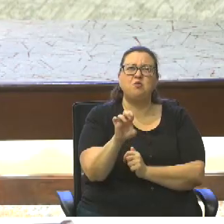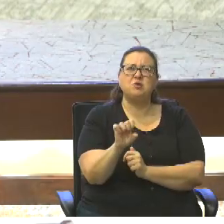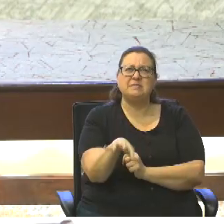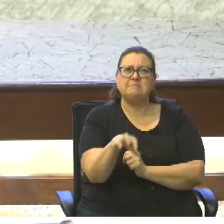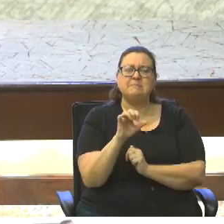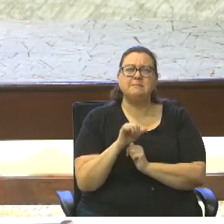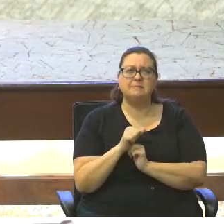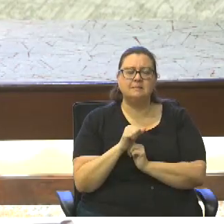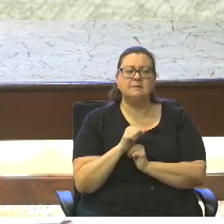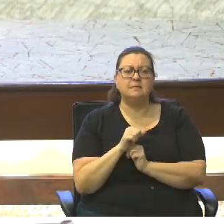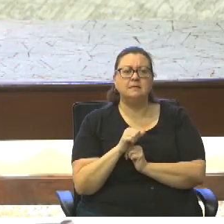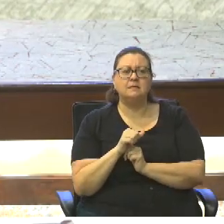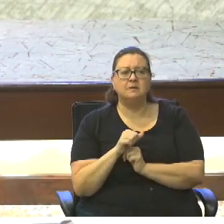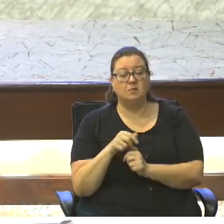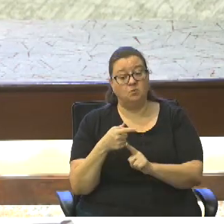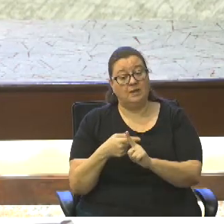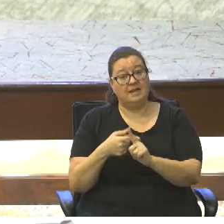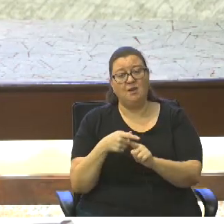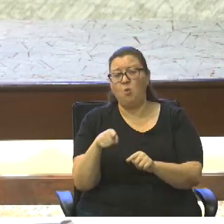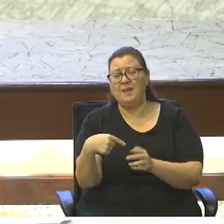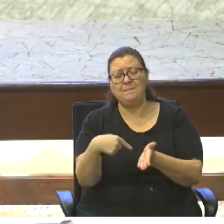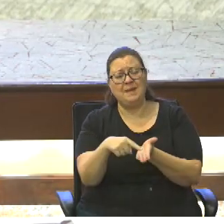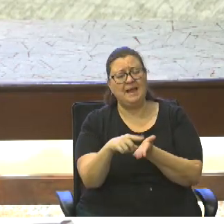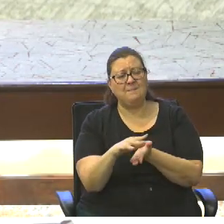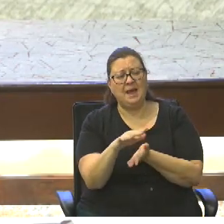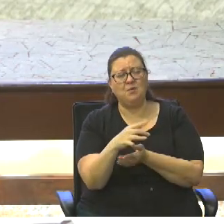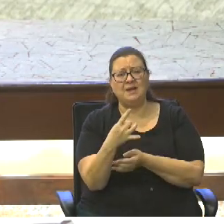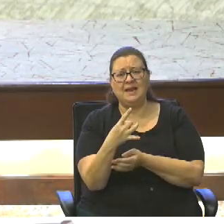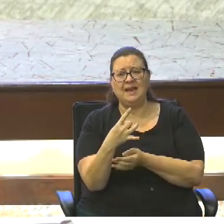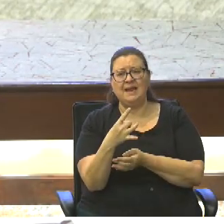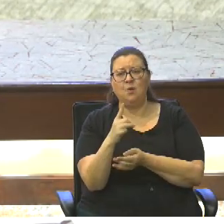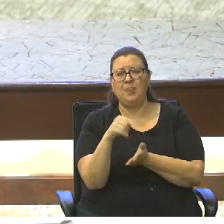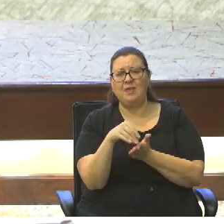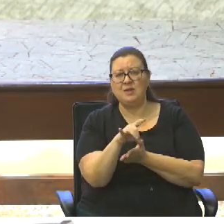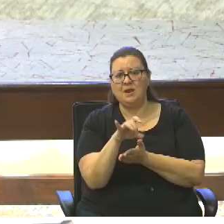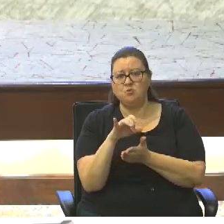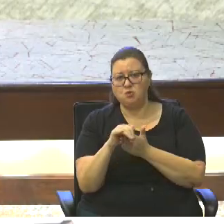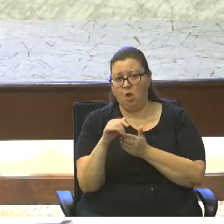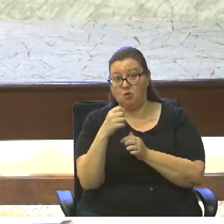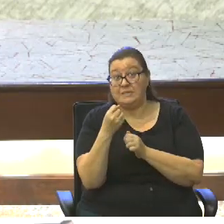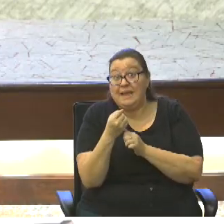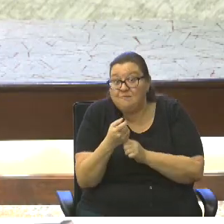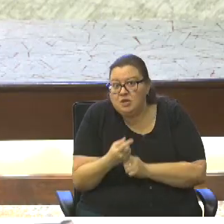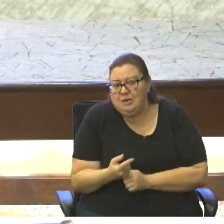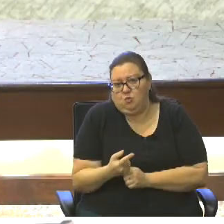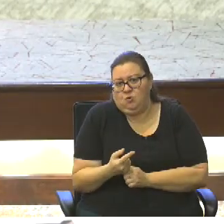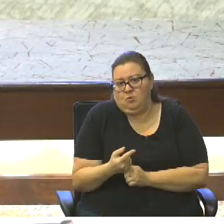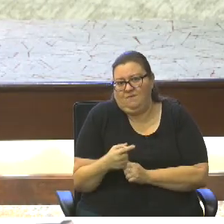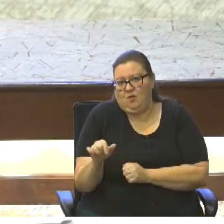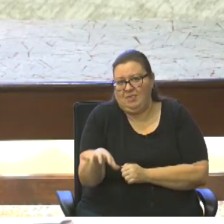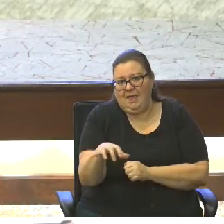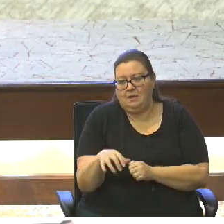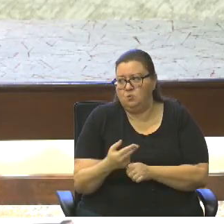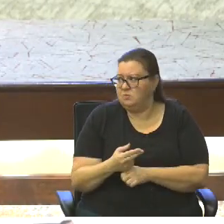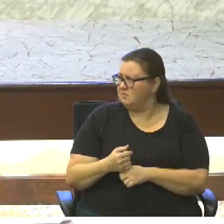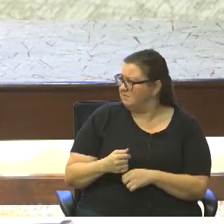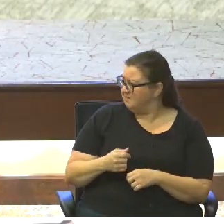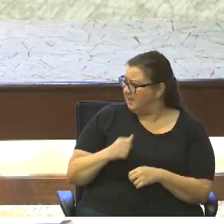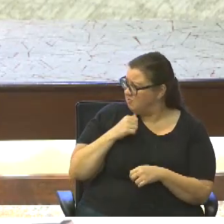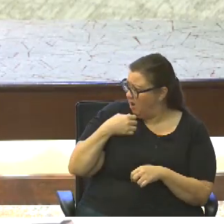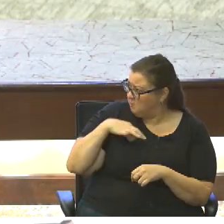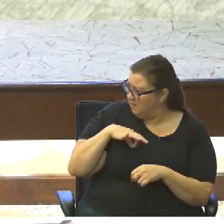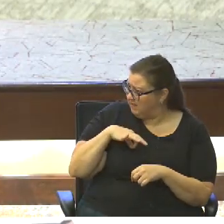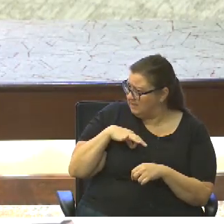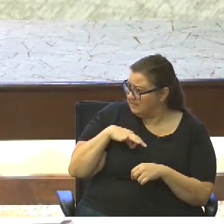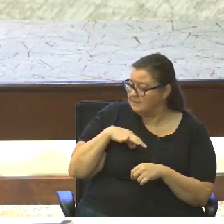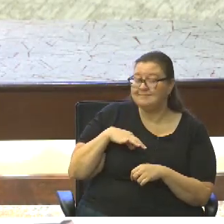land, and really only pays about $1,800 a year in rent for that acreage. Those are both nonprofits?